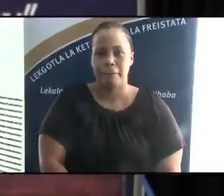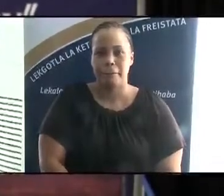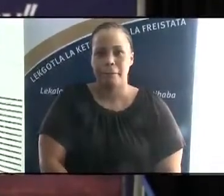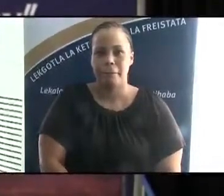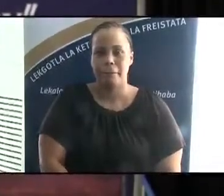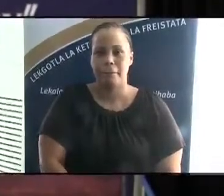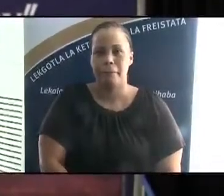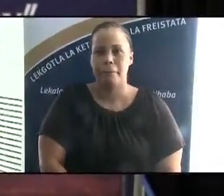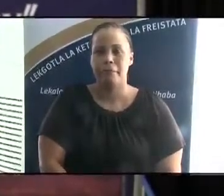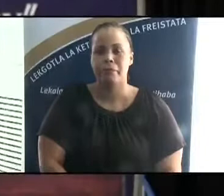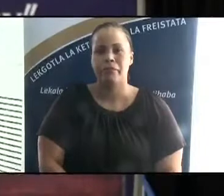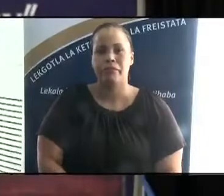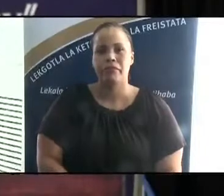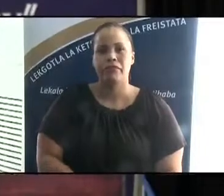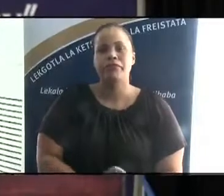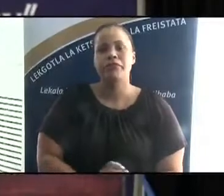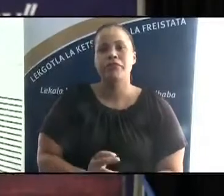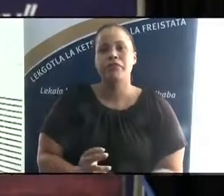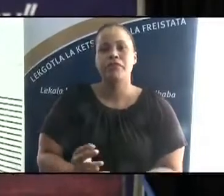Honourable Speaker,